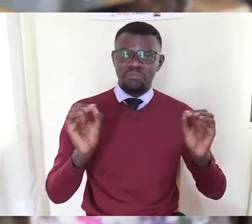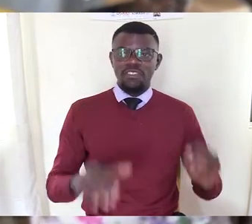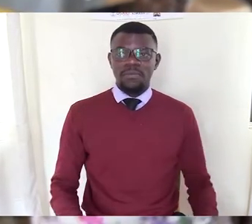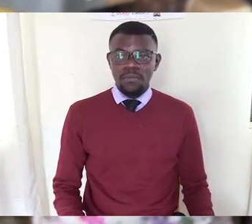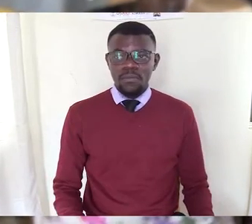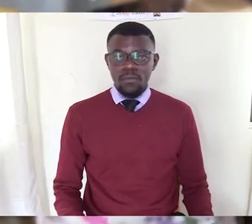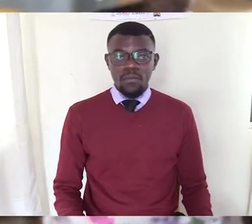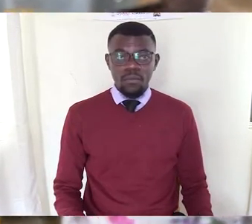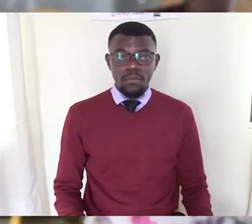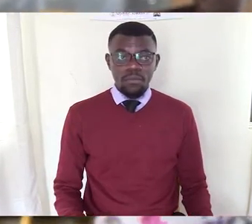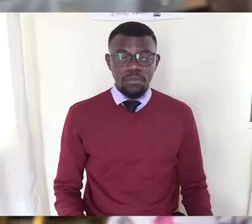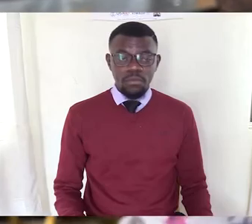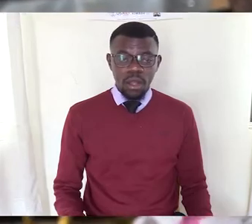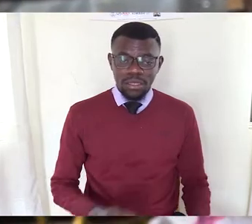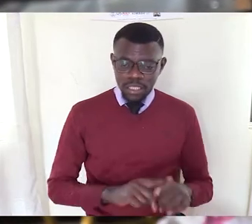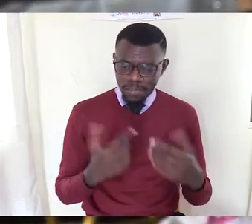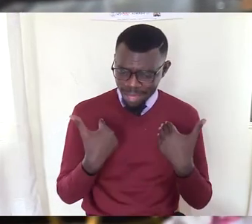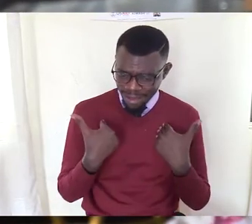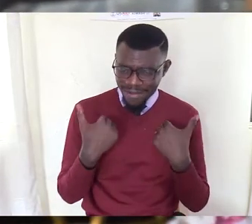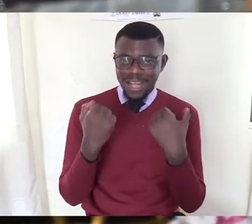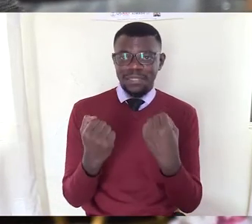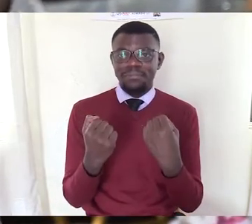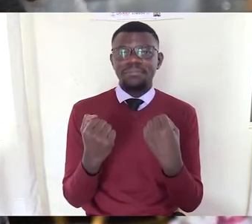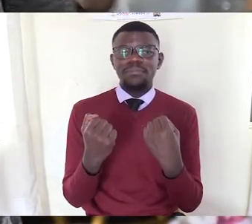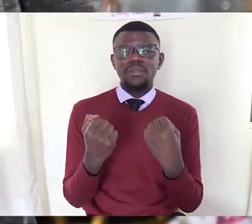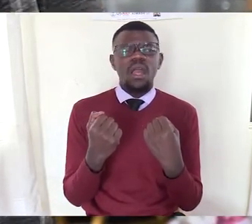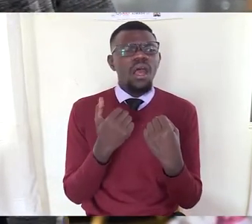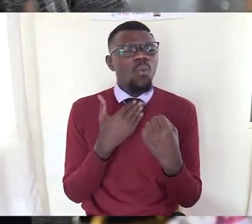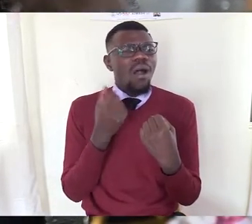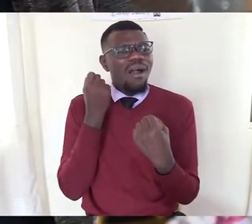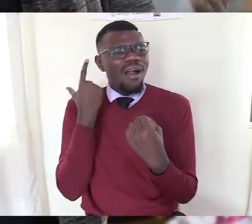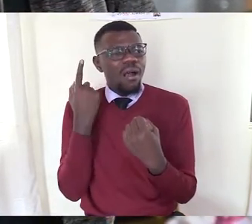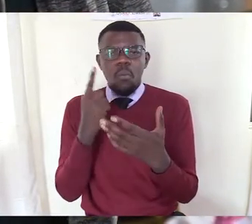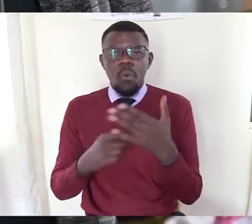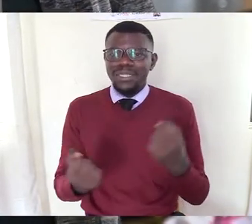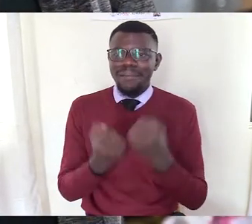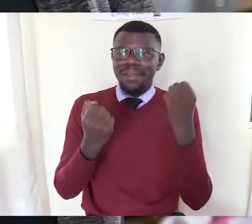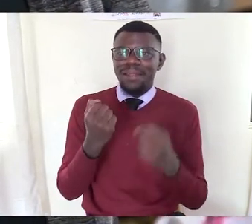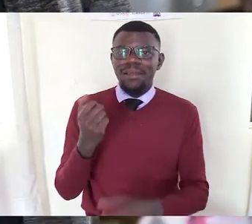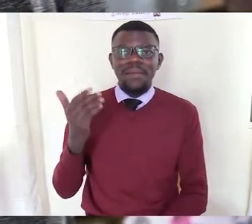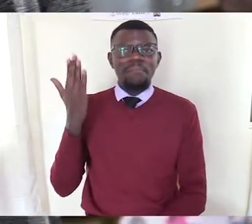So Lucy, while trying to recover, trying to understand what really was happening,